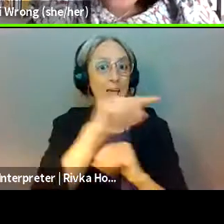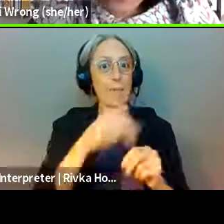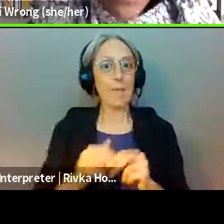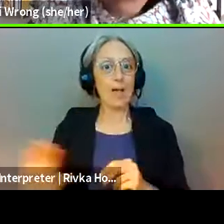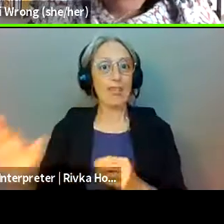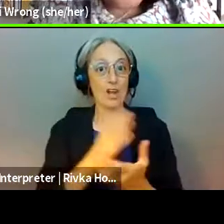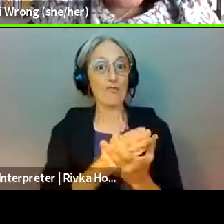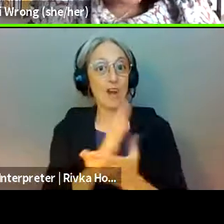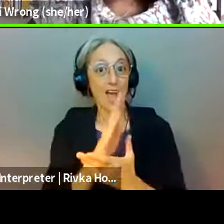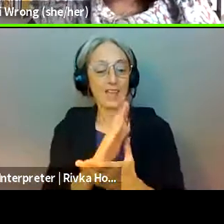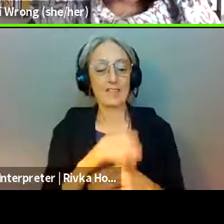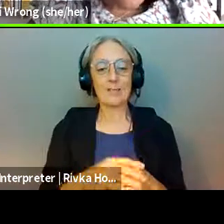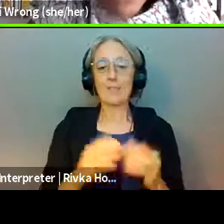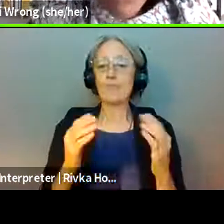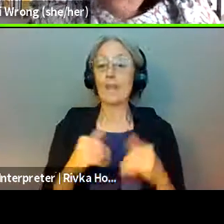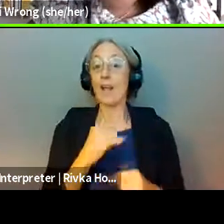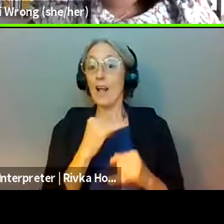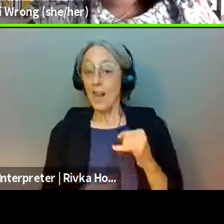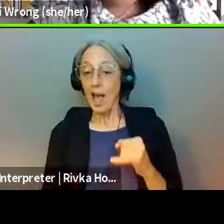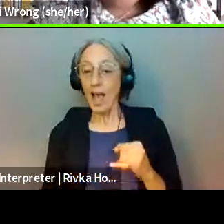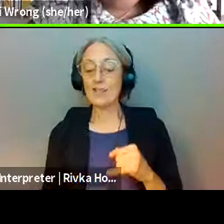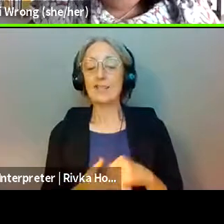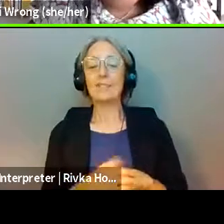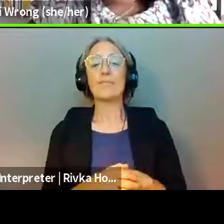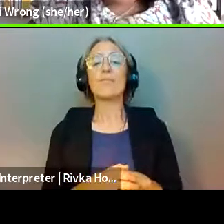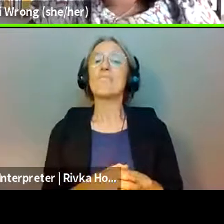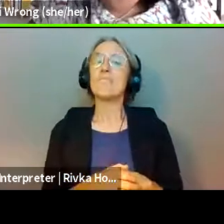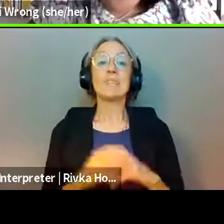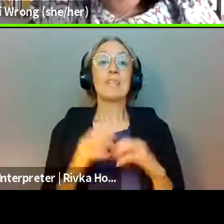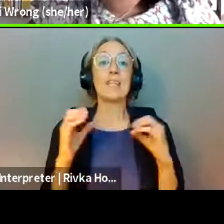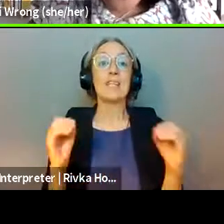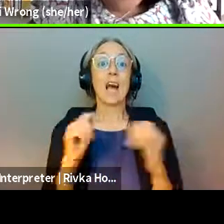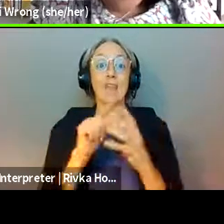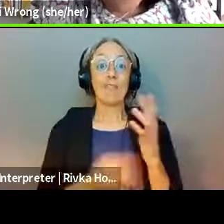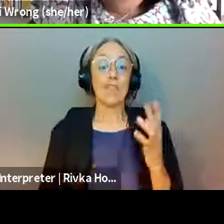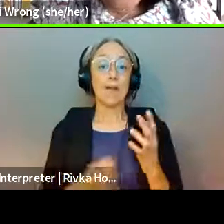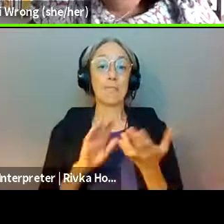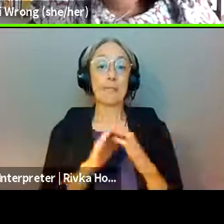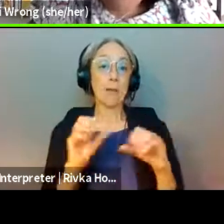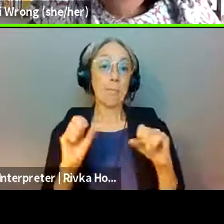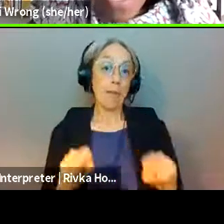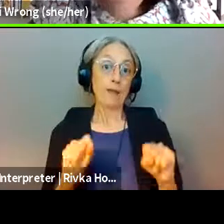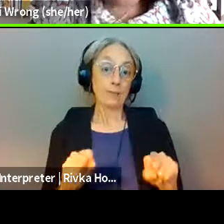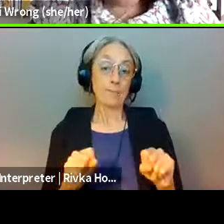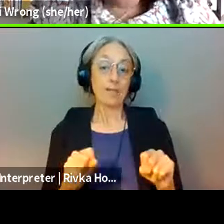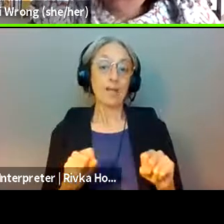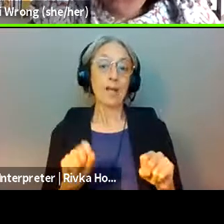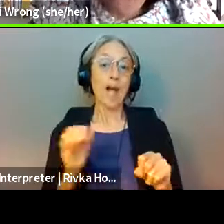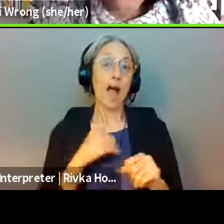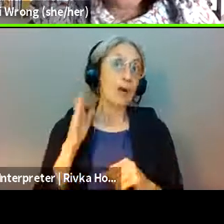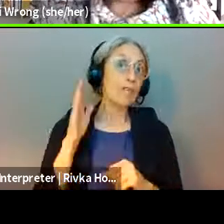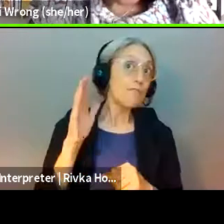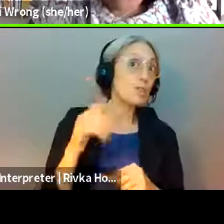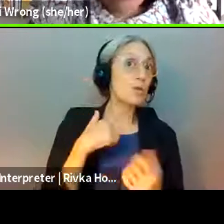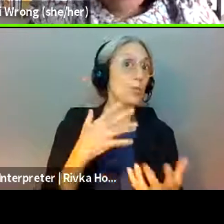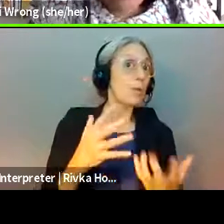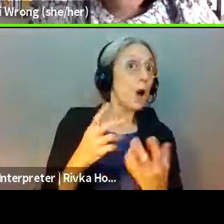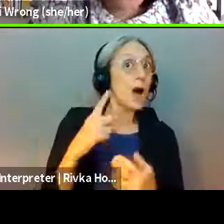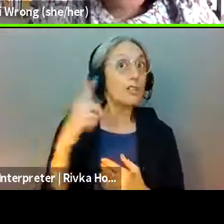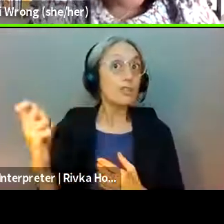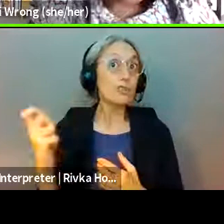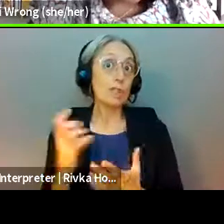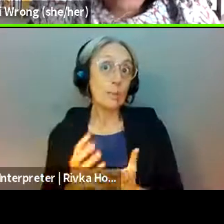And finally, I will say none of this will be possible. The future that we all want and dream and deserve will not